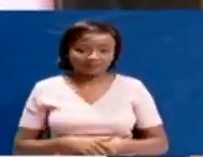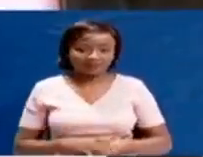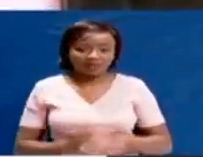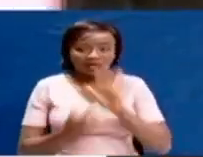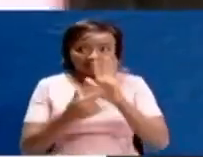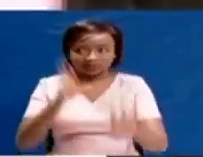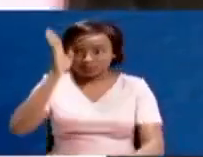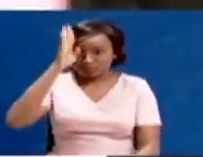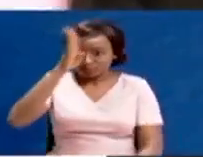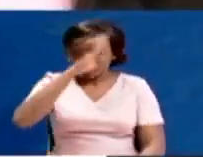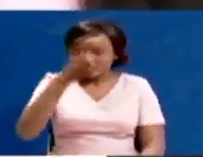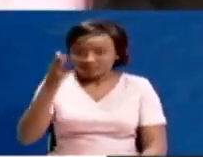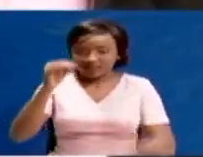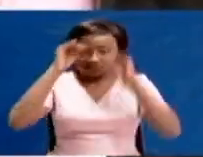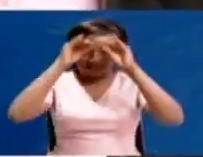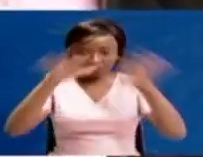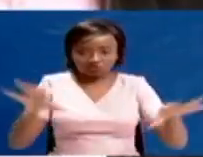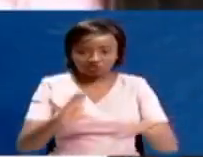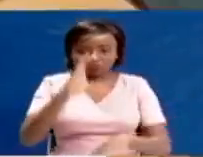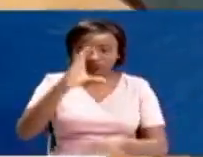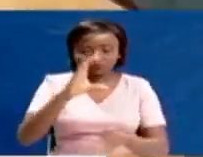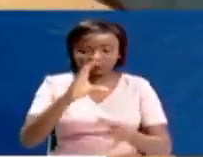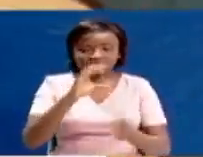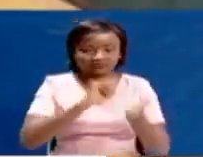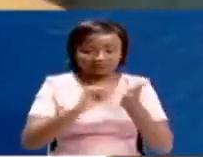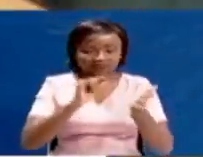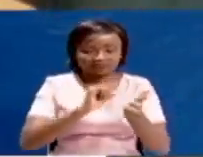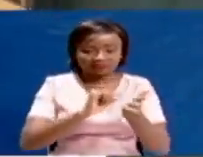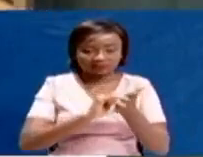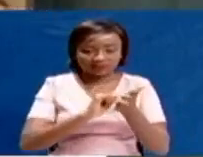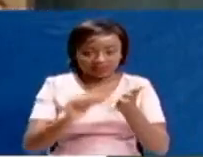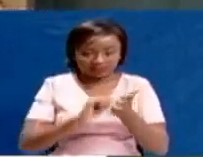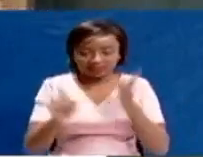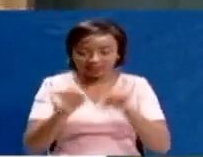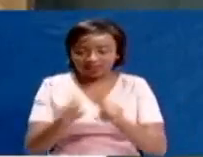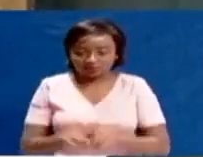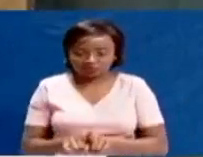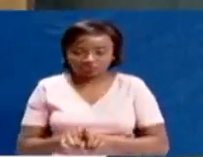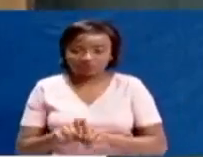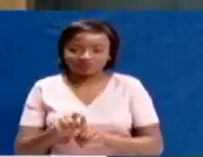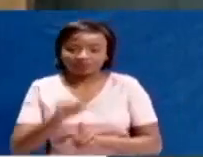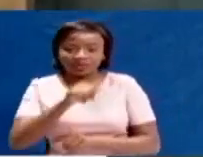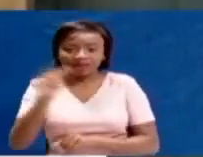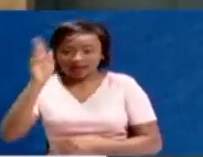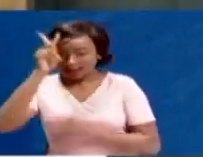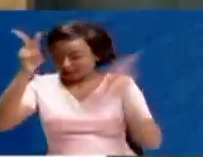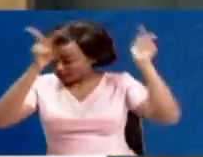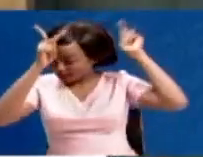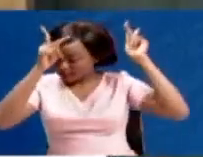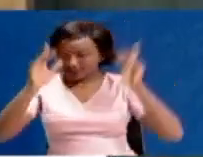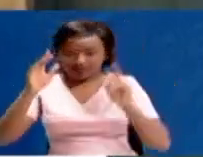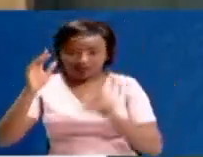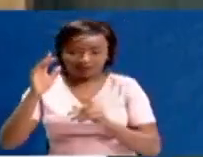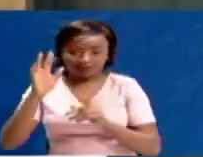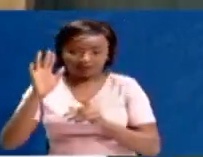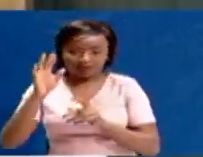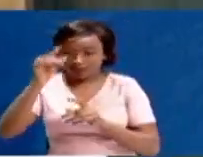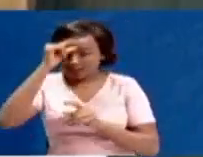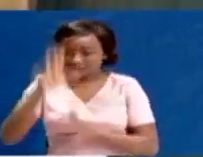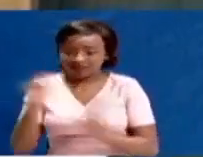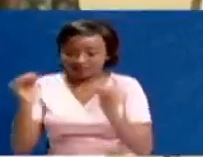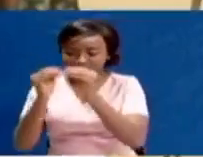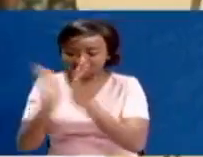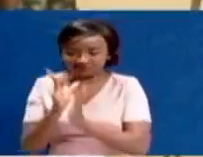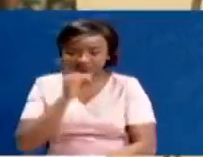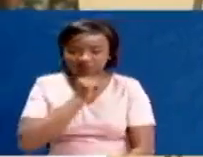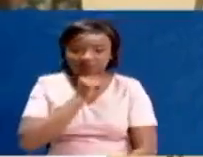In Bungoma, Devolution Cabinet Secretary Eugene Wamalwa and Kakamega Governor Wycliffe Oparanya met the Luhya Council of